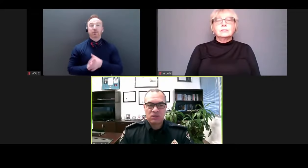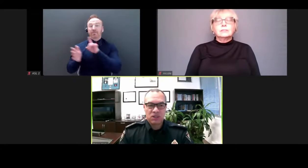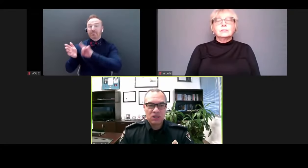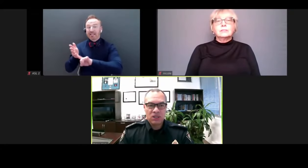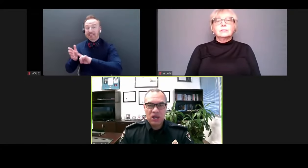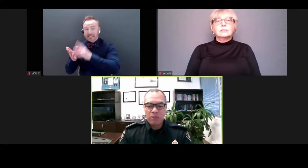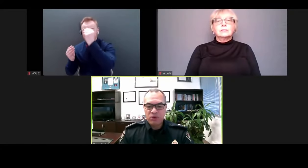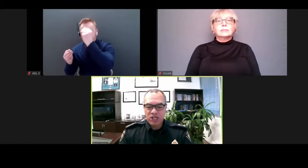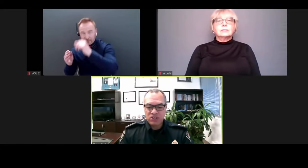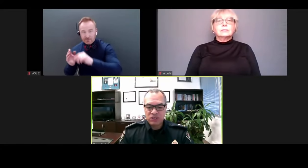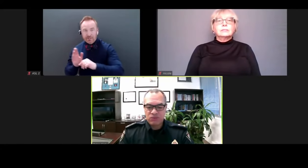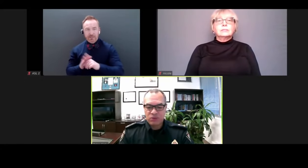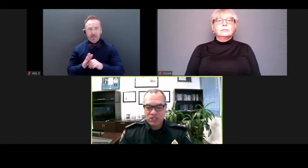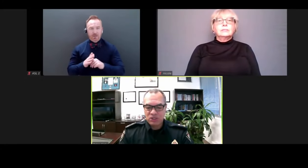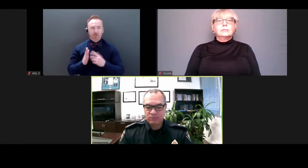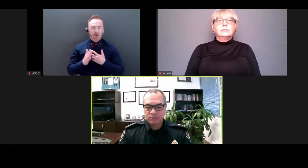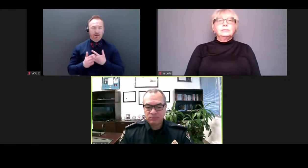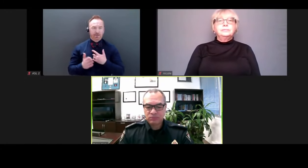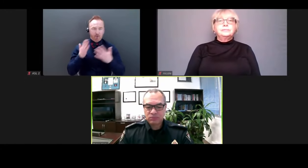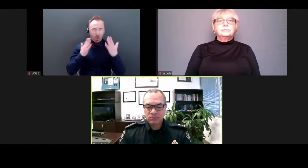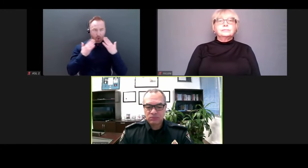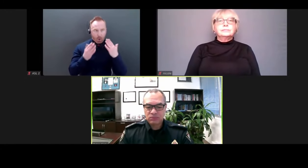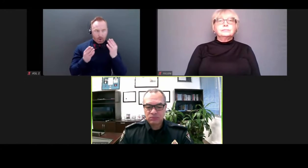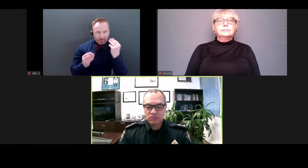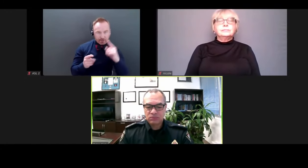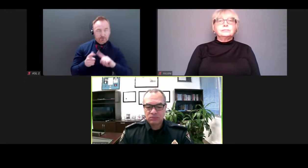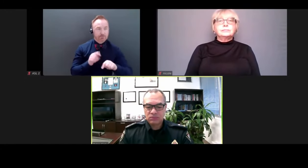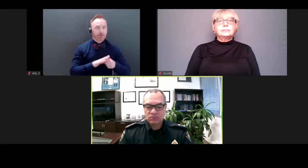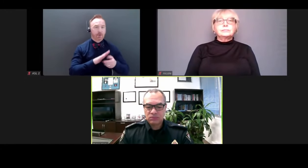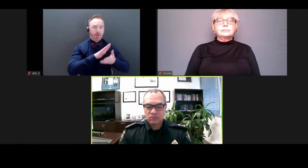information, operations information.